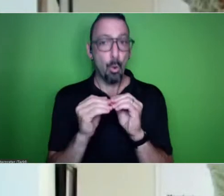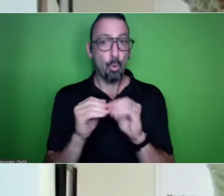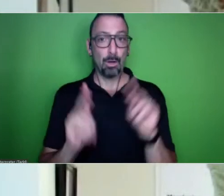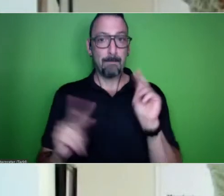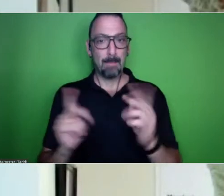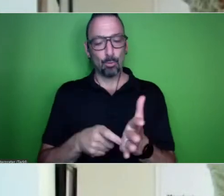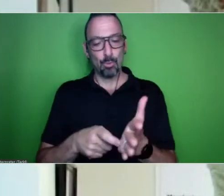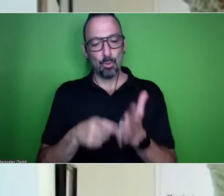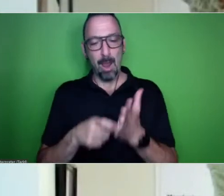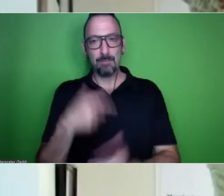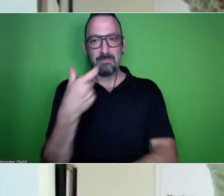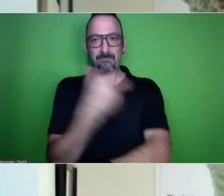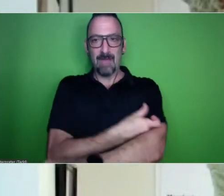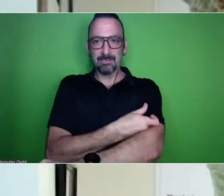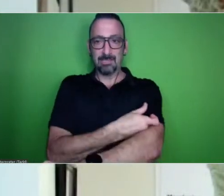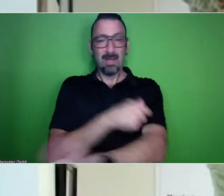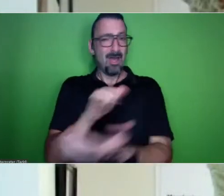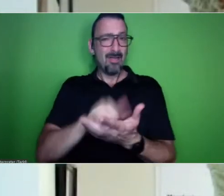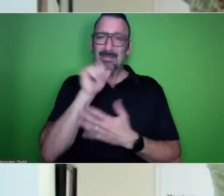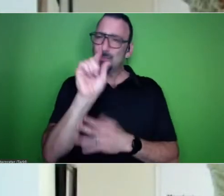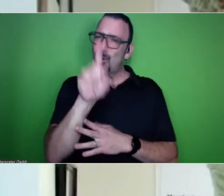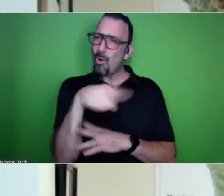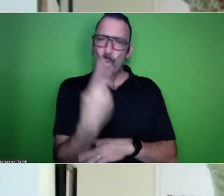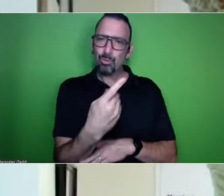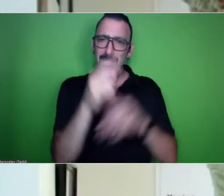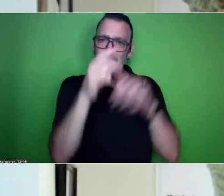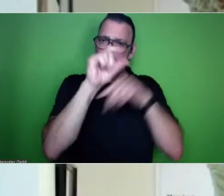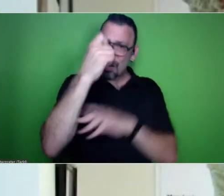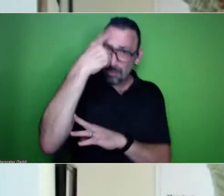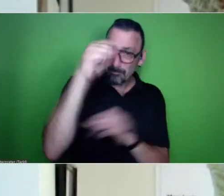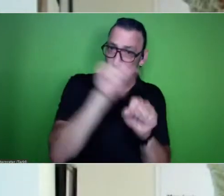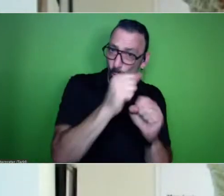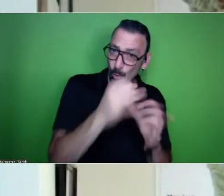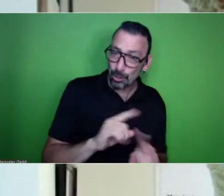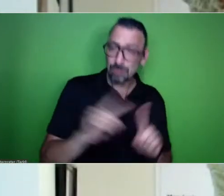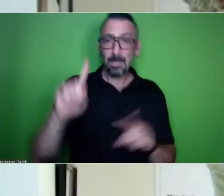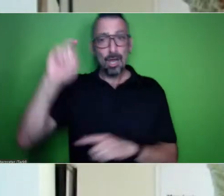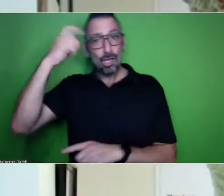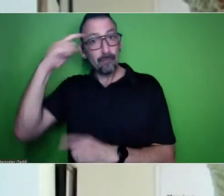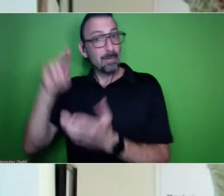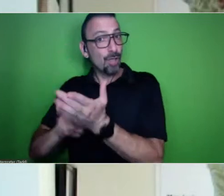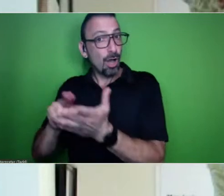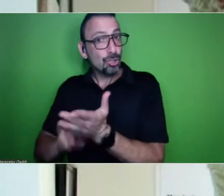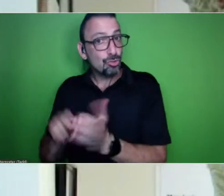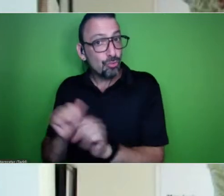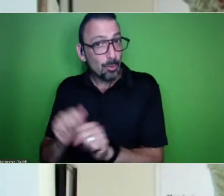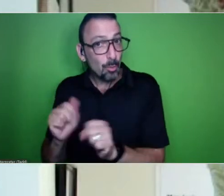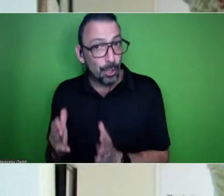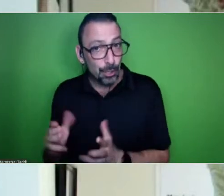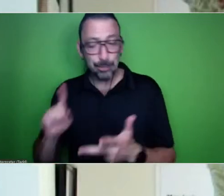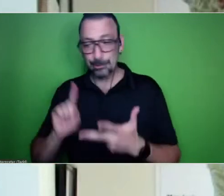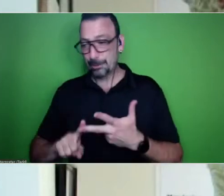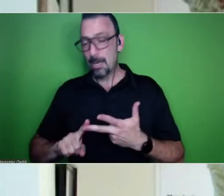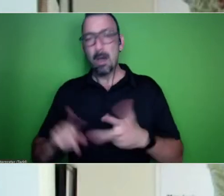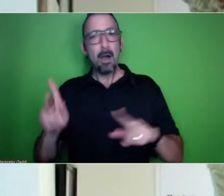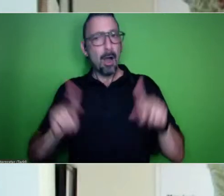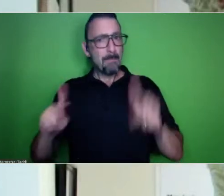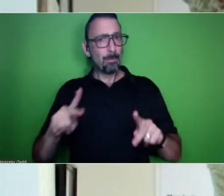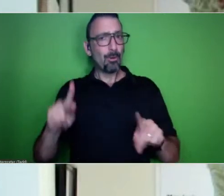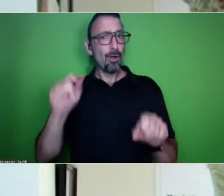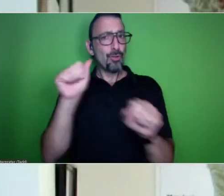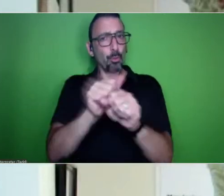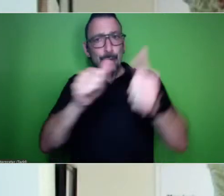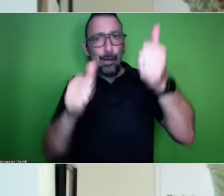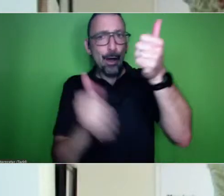vaccinated, and that'll be not only government workers, but government contractors people and employers